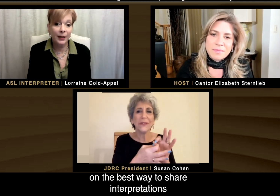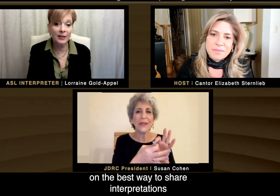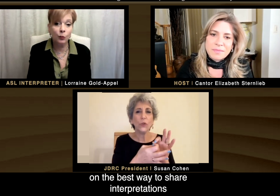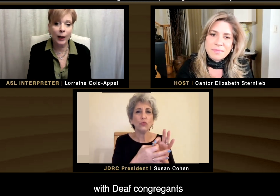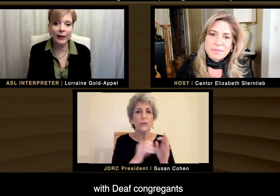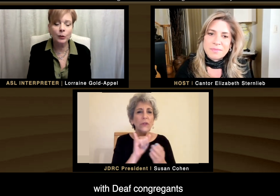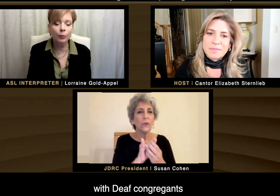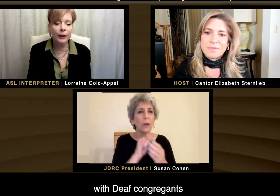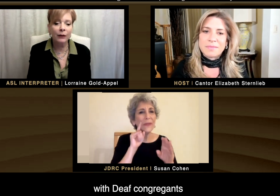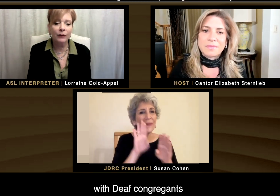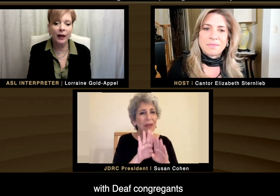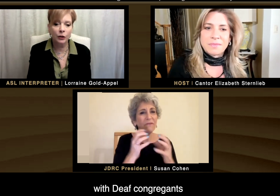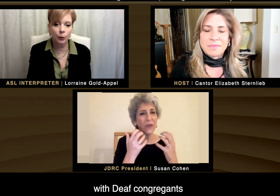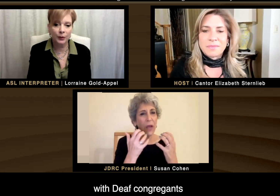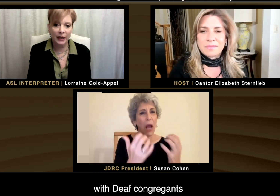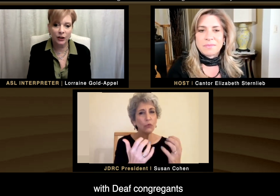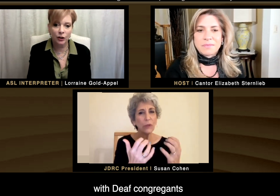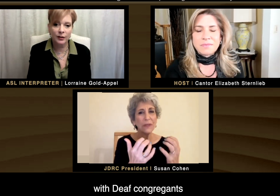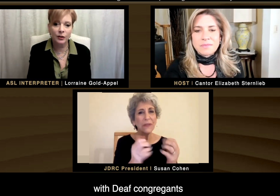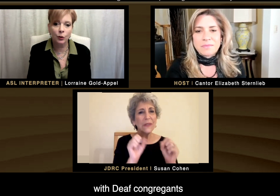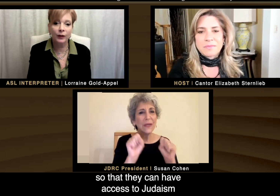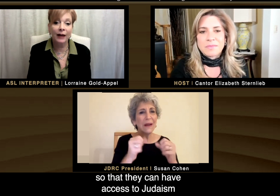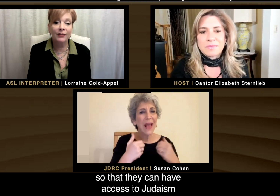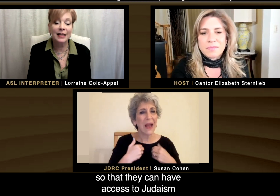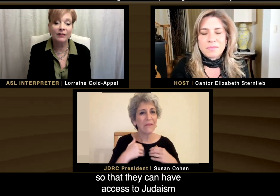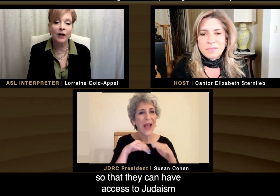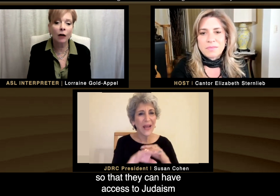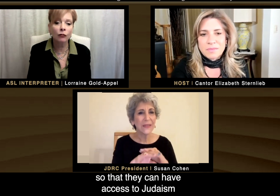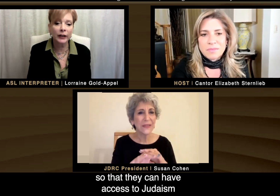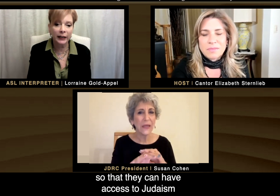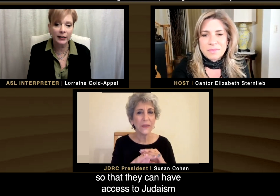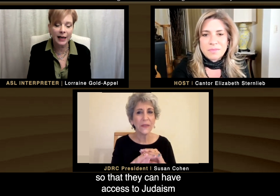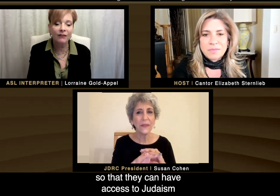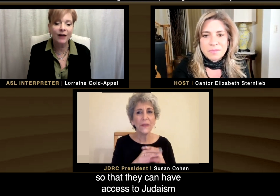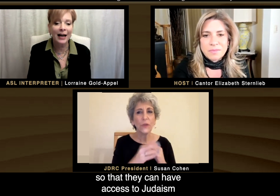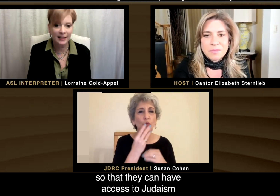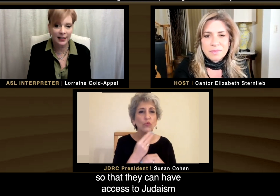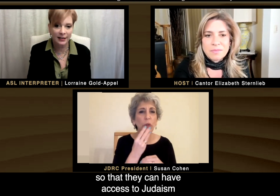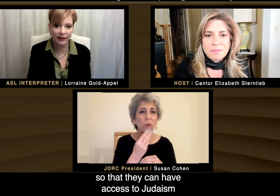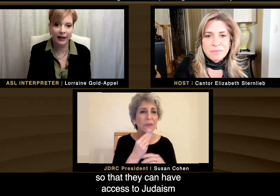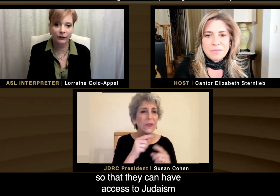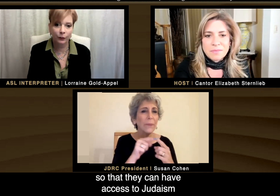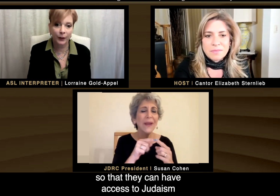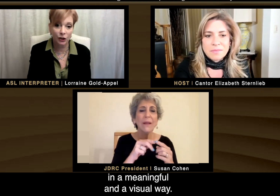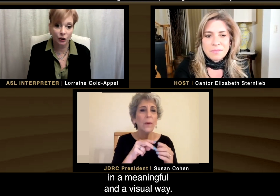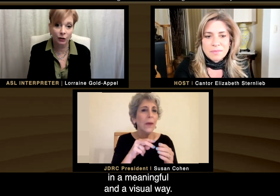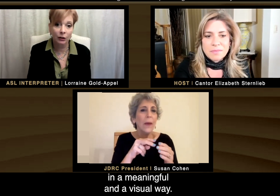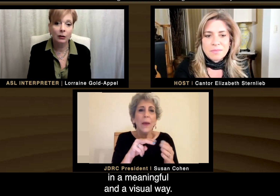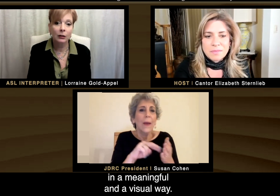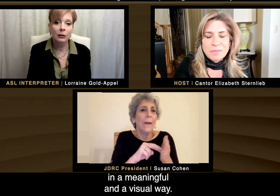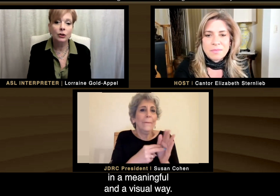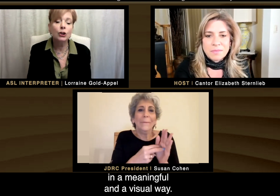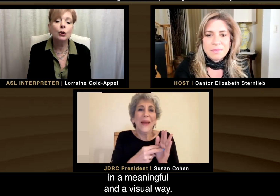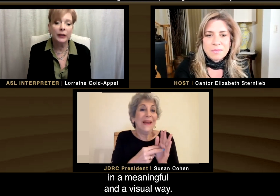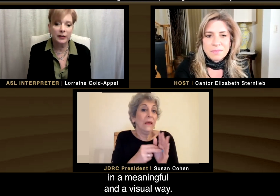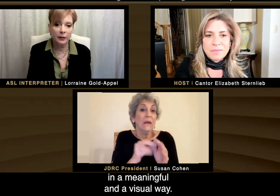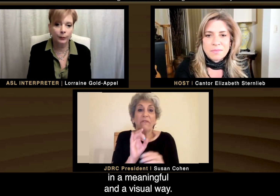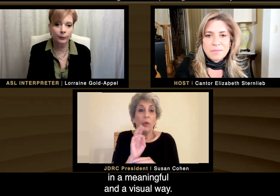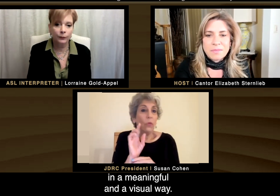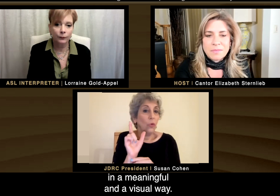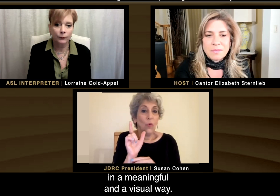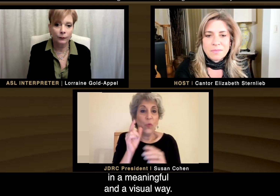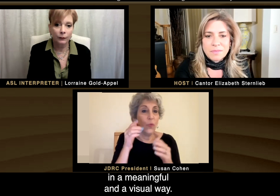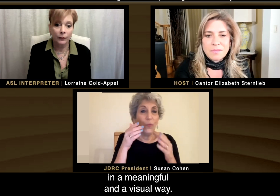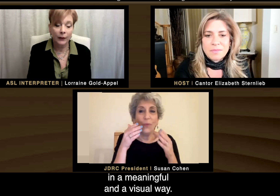And it's the best way to bring out that interpretation so that the deaf congregants have access to that information, to